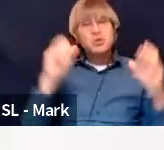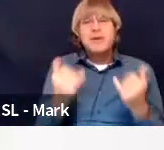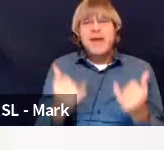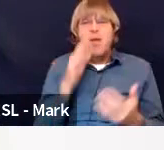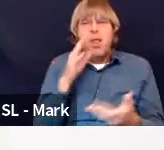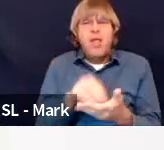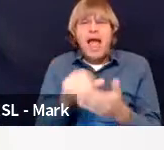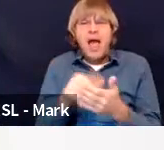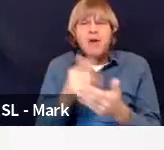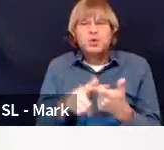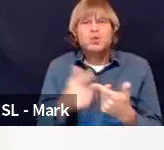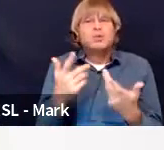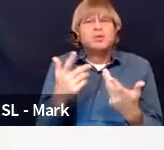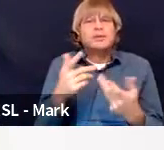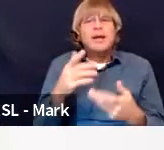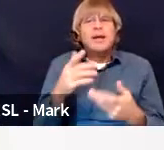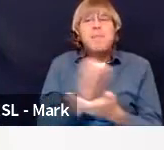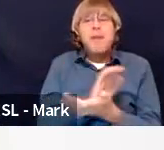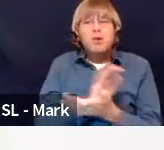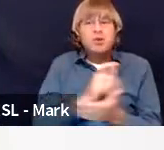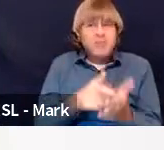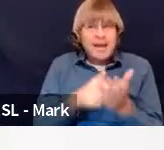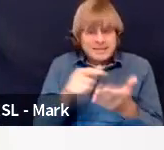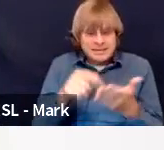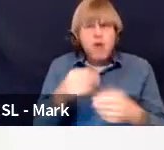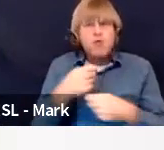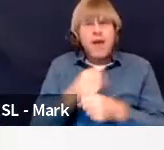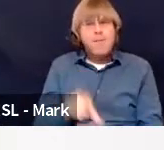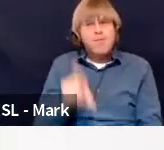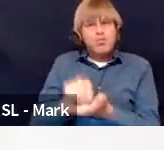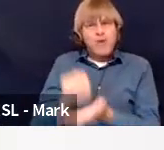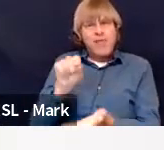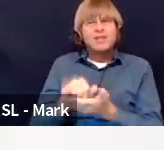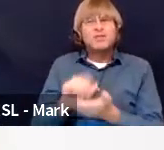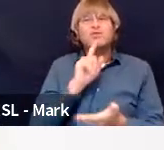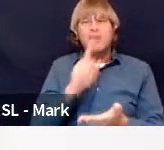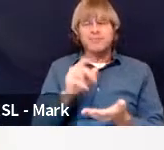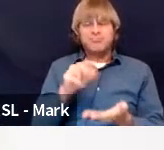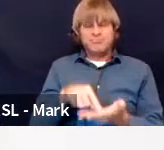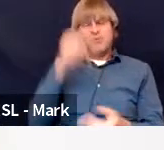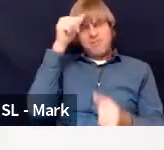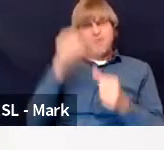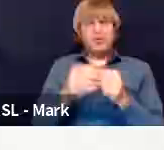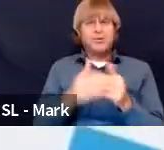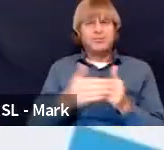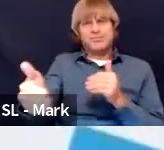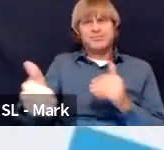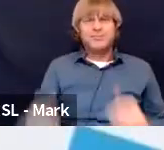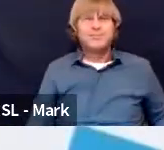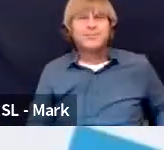learn how to take back the paper specs and create print that's truly memorable.